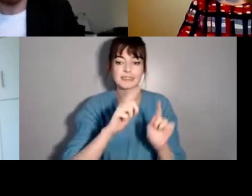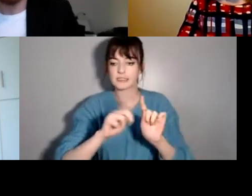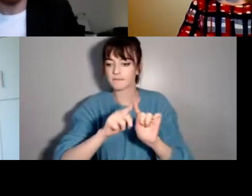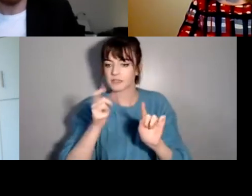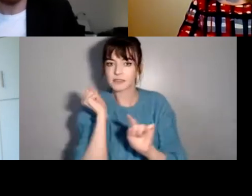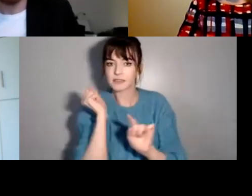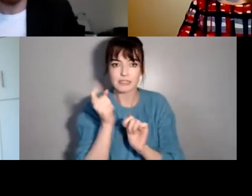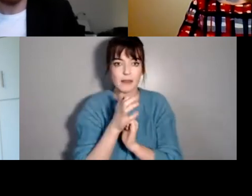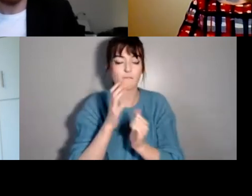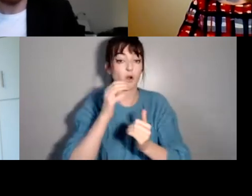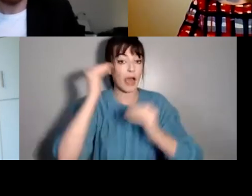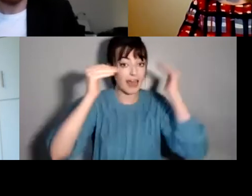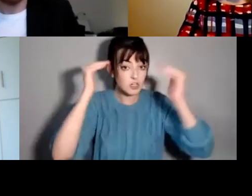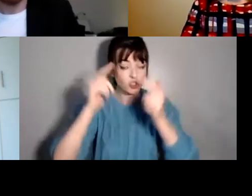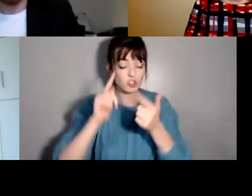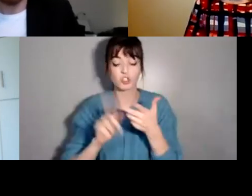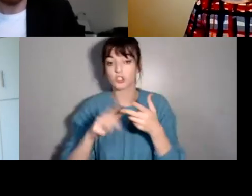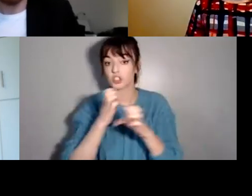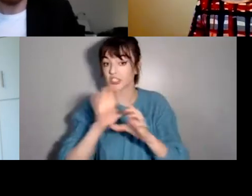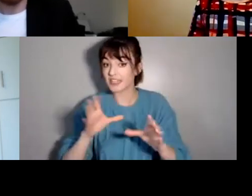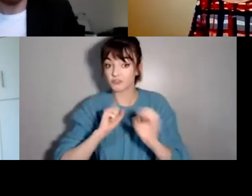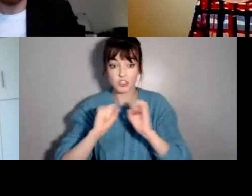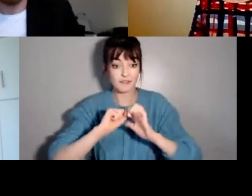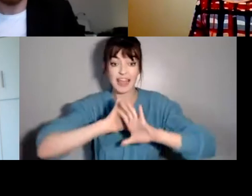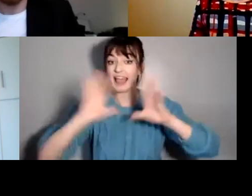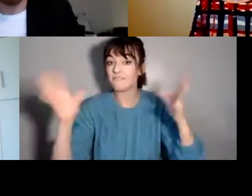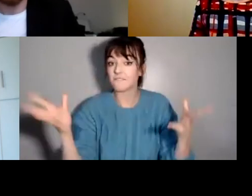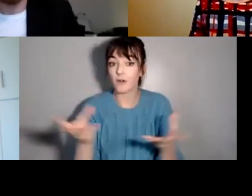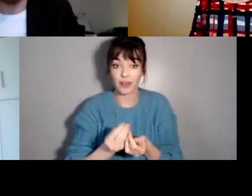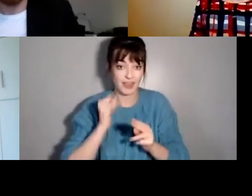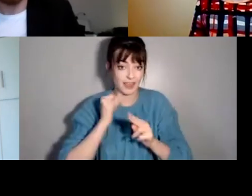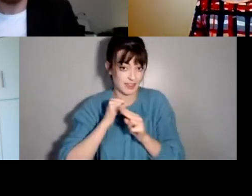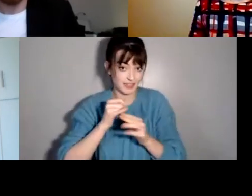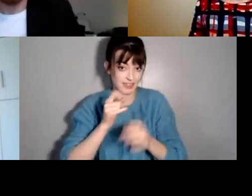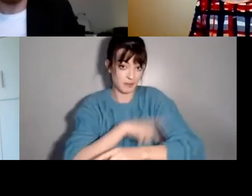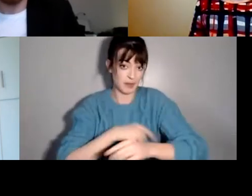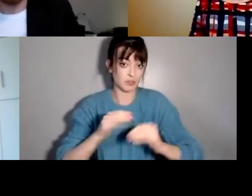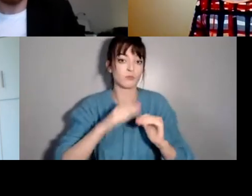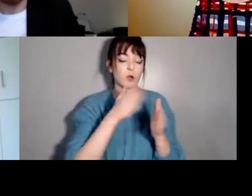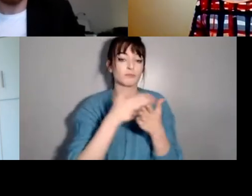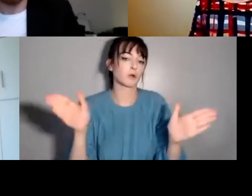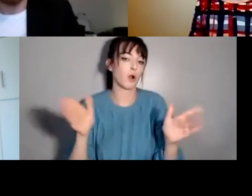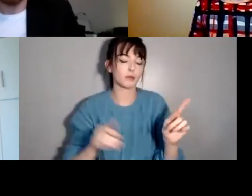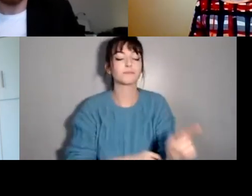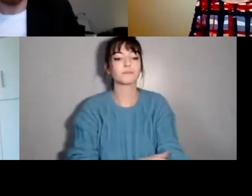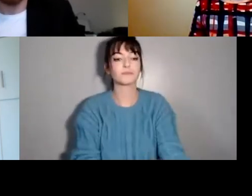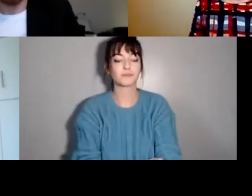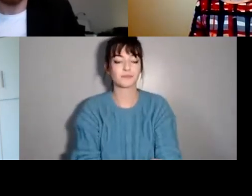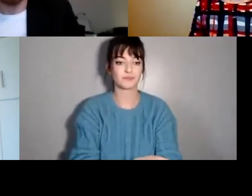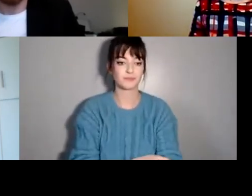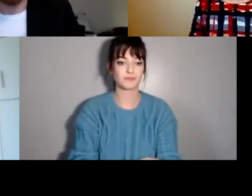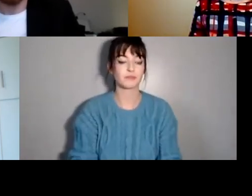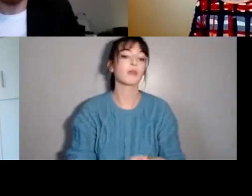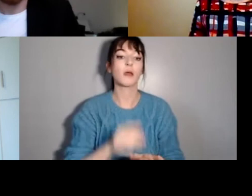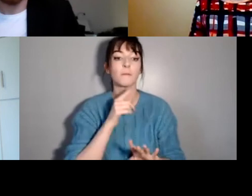children's services, it's everything that falls within disability provision. So it's much, much broader. But I know that